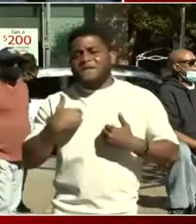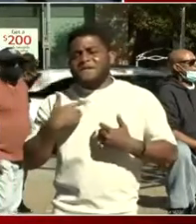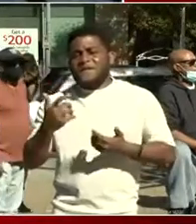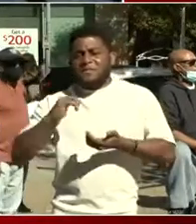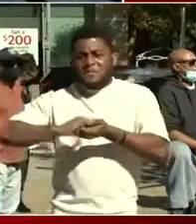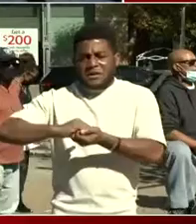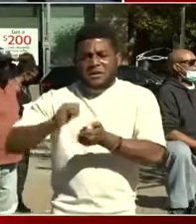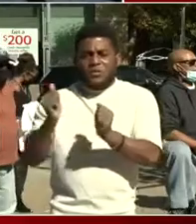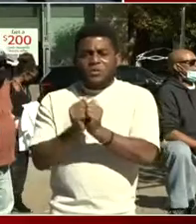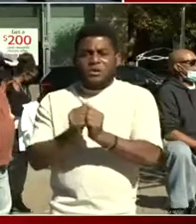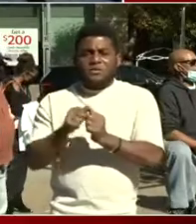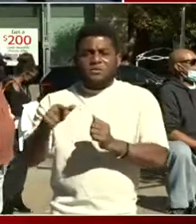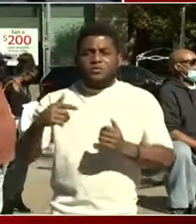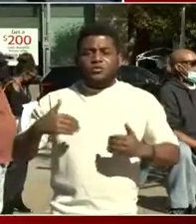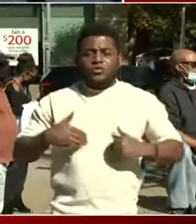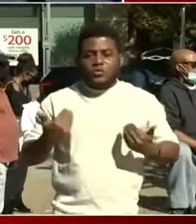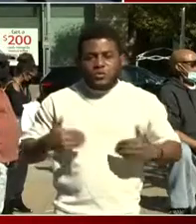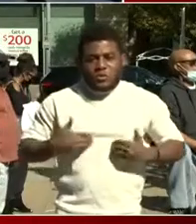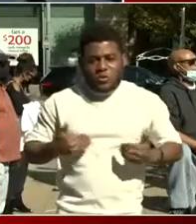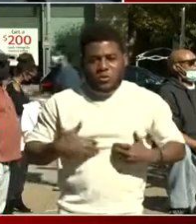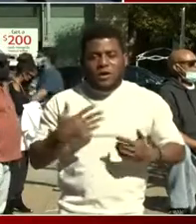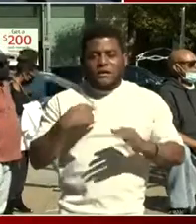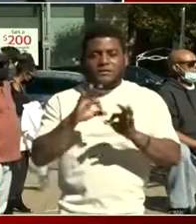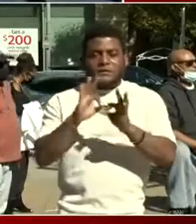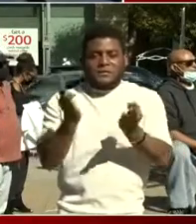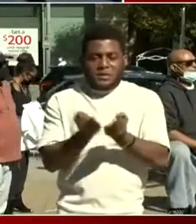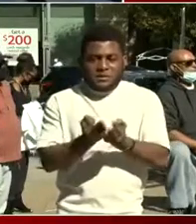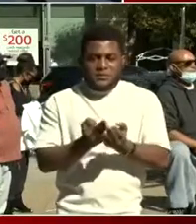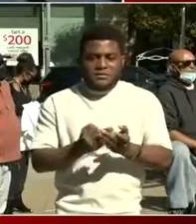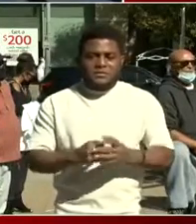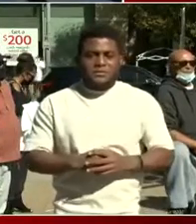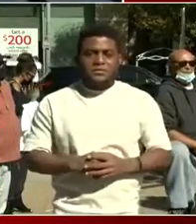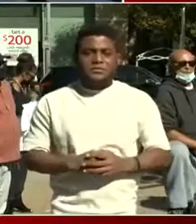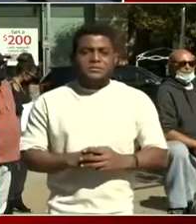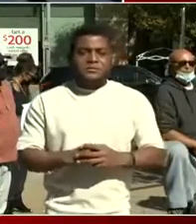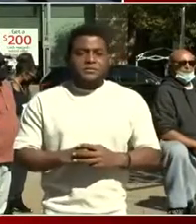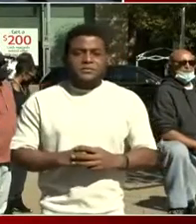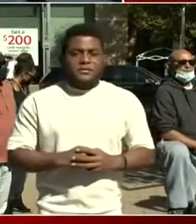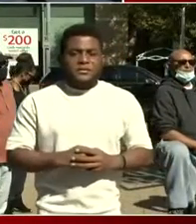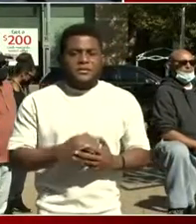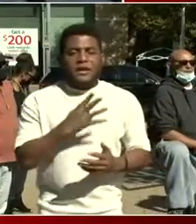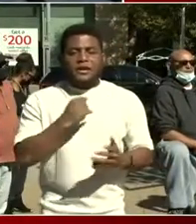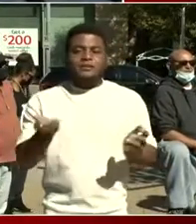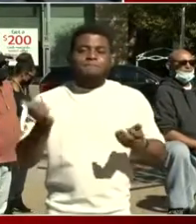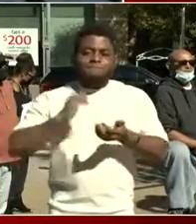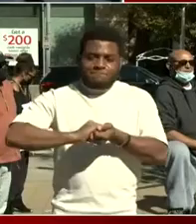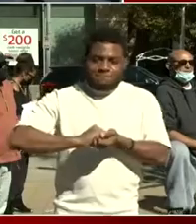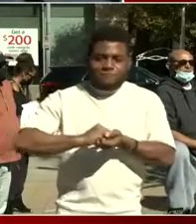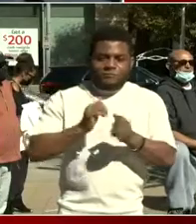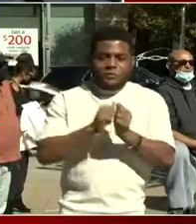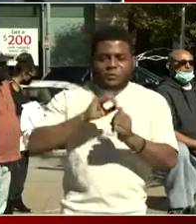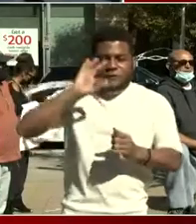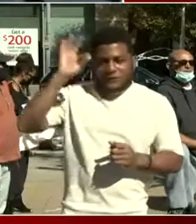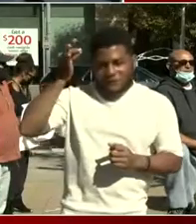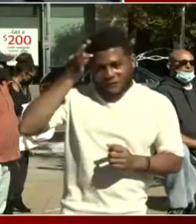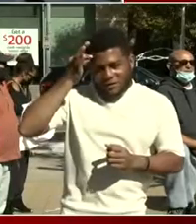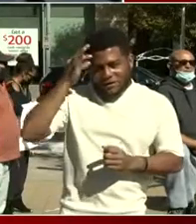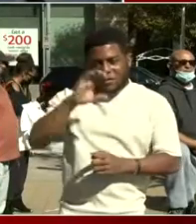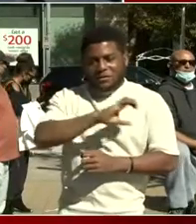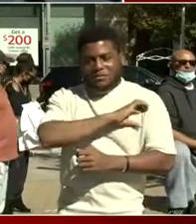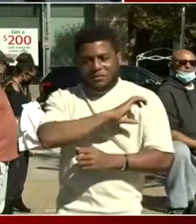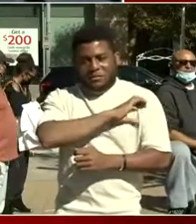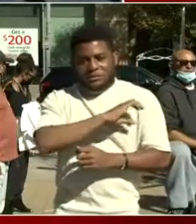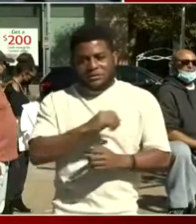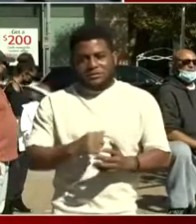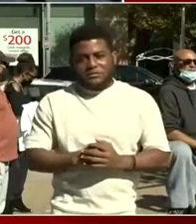the city's youth and families. And finally, collaborating with federal law enforcement partners to enhance investigative efforts